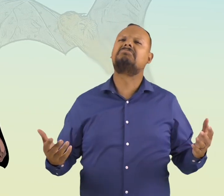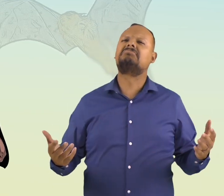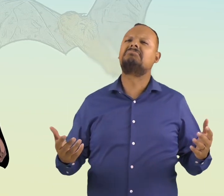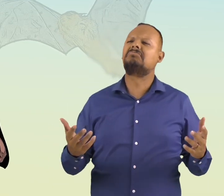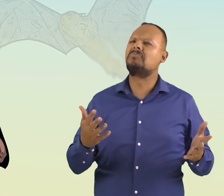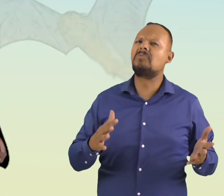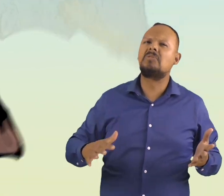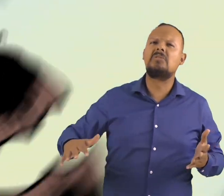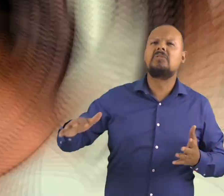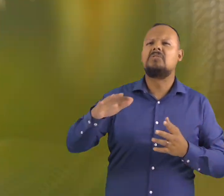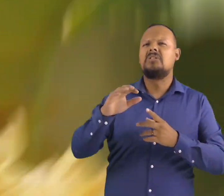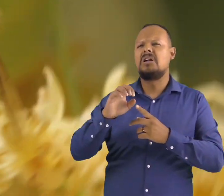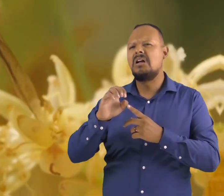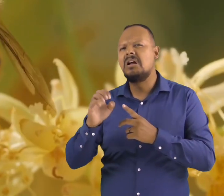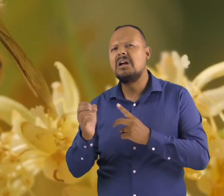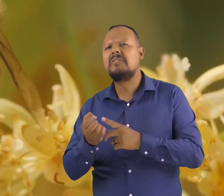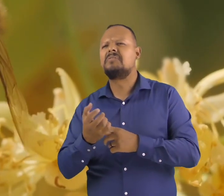environment?